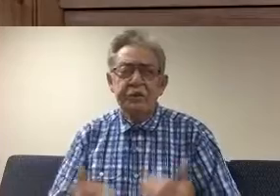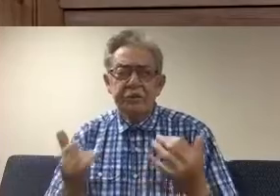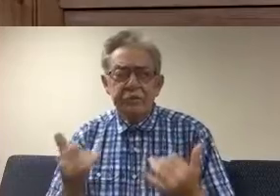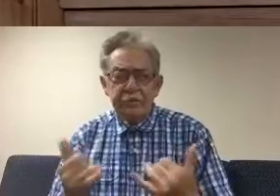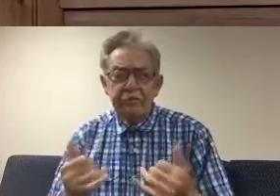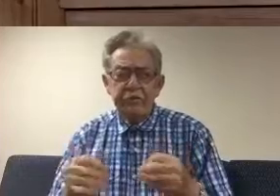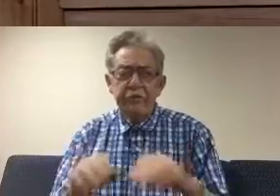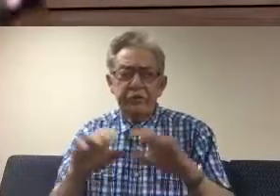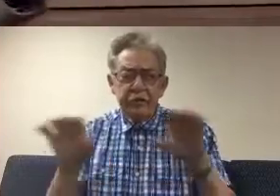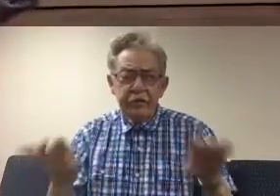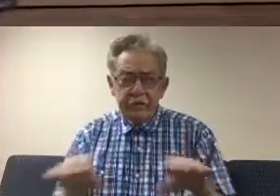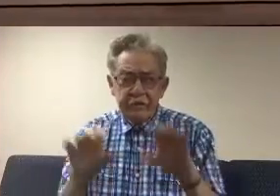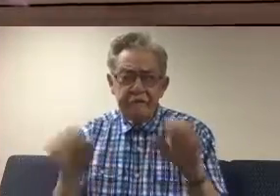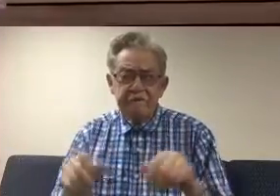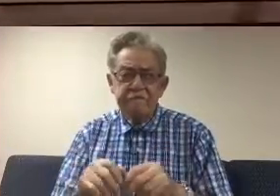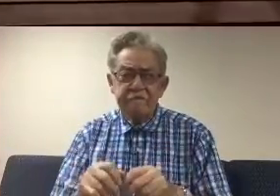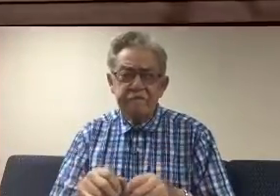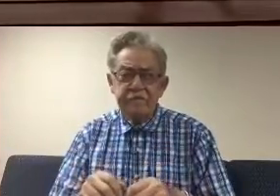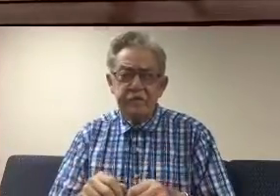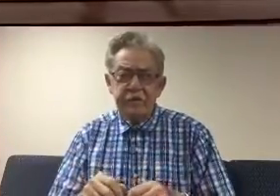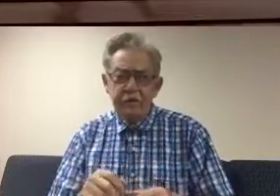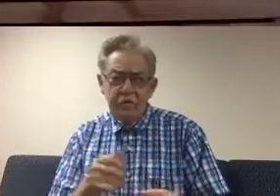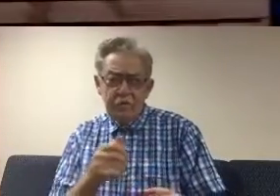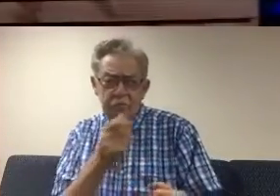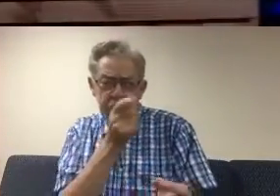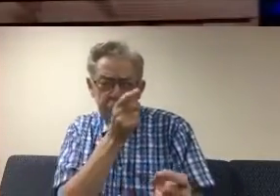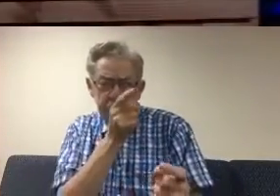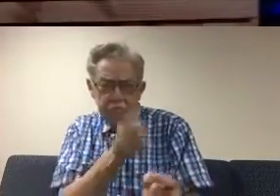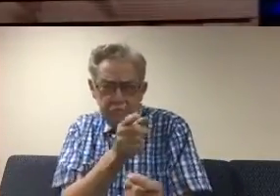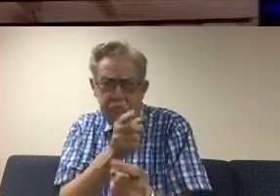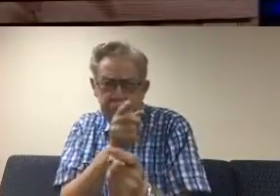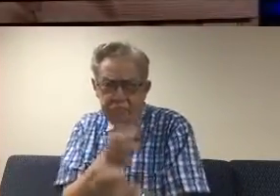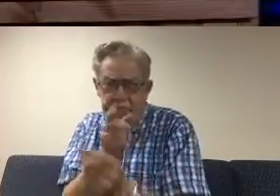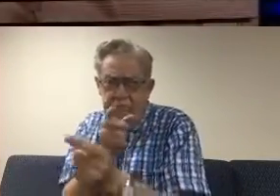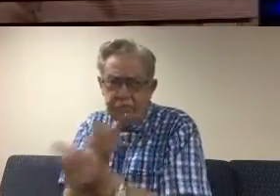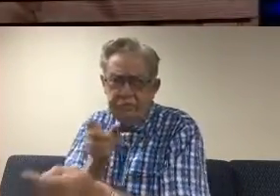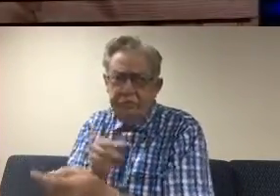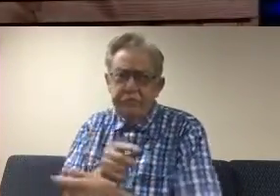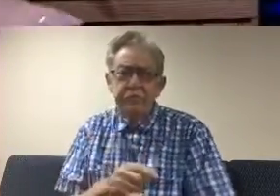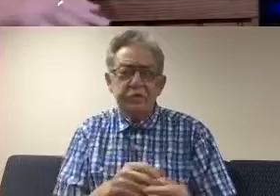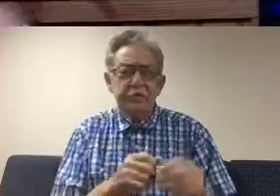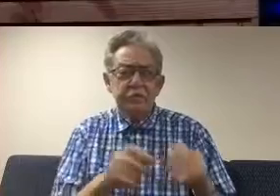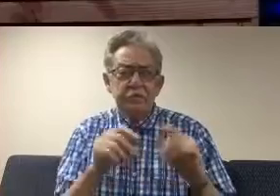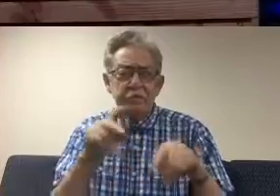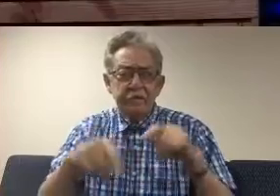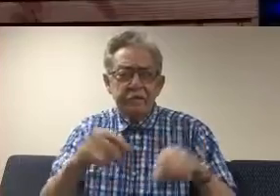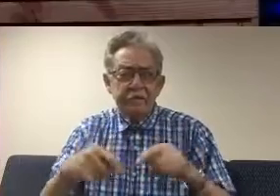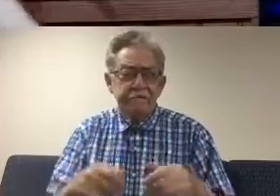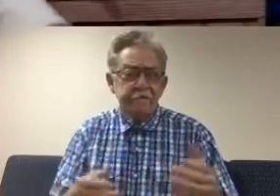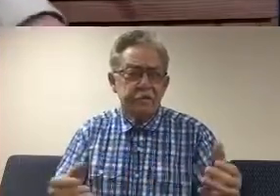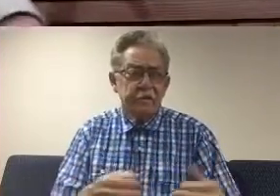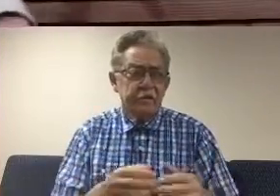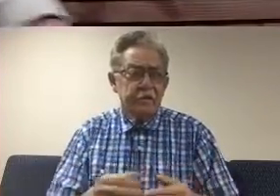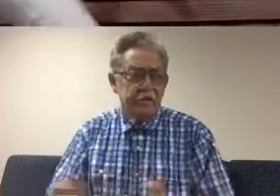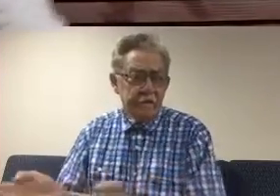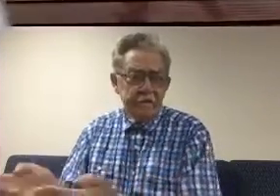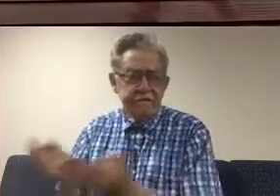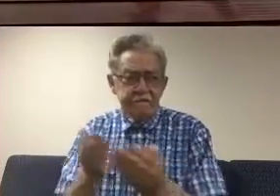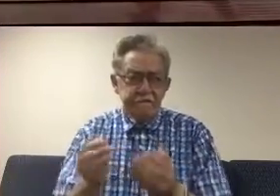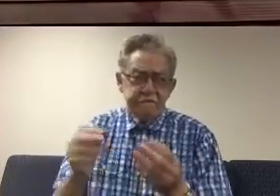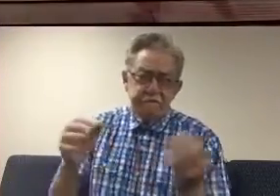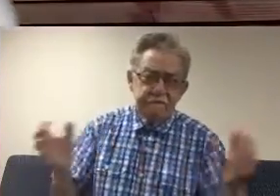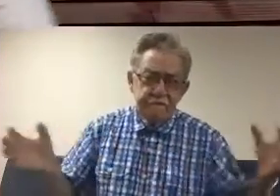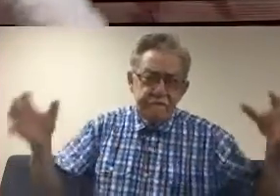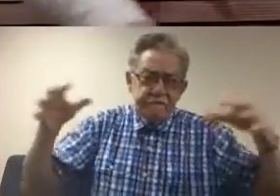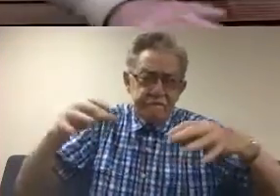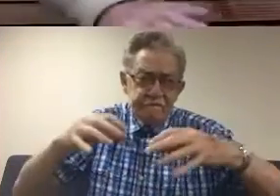And what they're going to do is they're going to intimidate them. So you've got Annas, you've got Caiaphas, you've got all Jason, you've got all these others that are gathered around that are